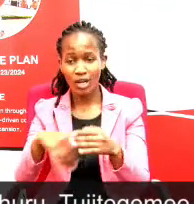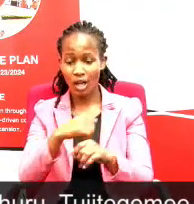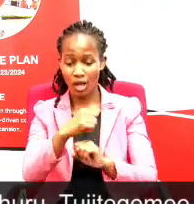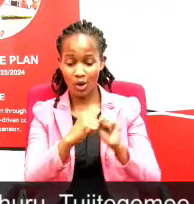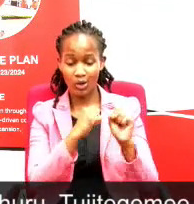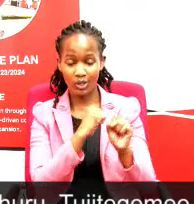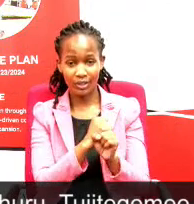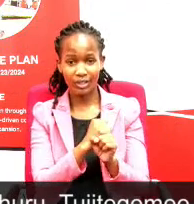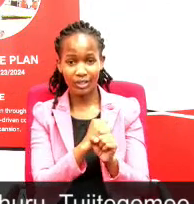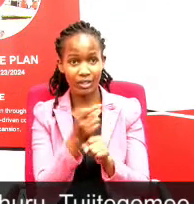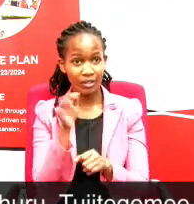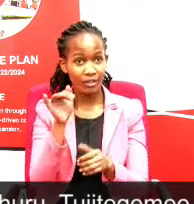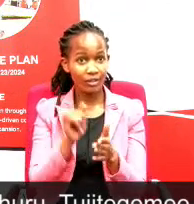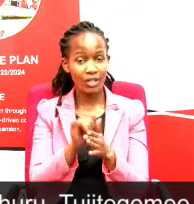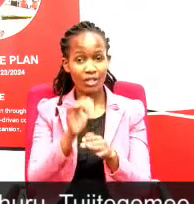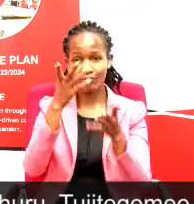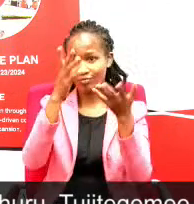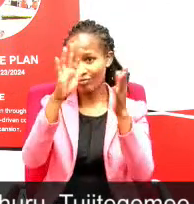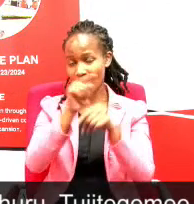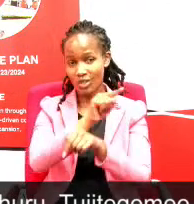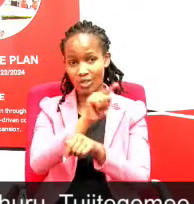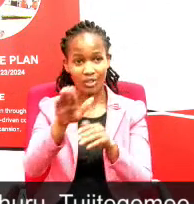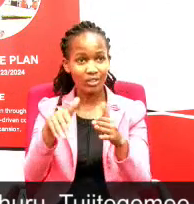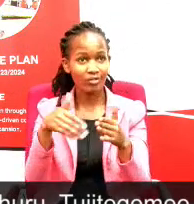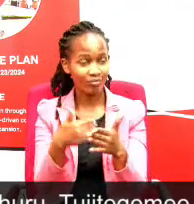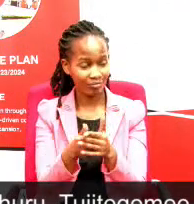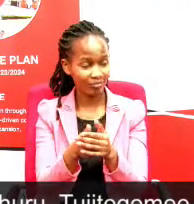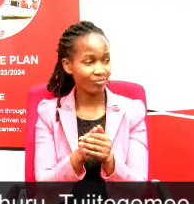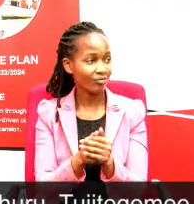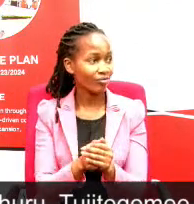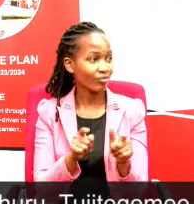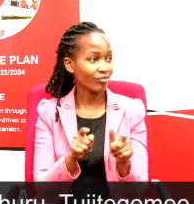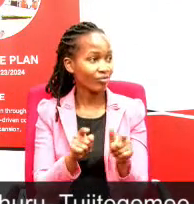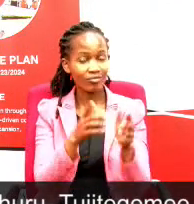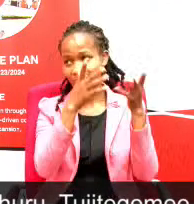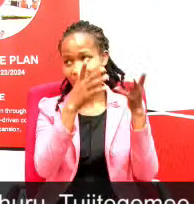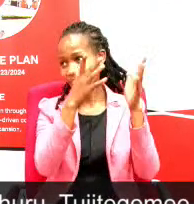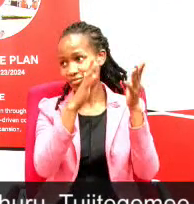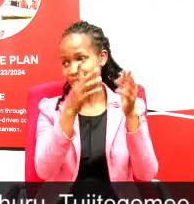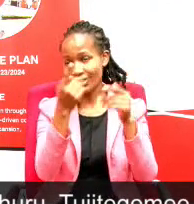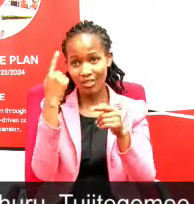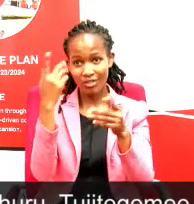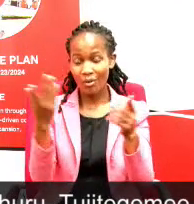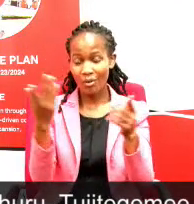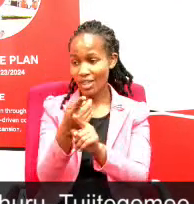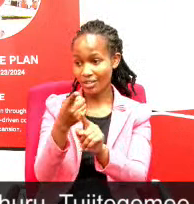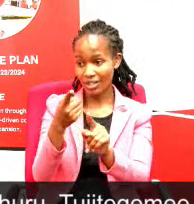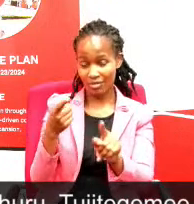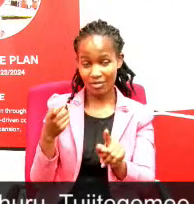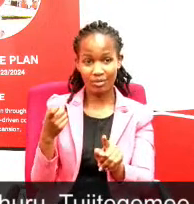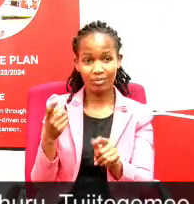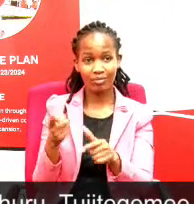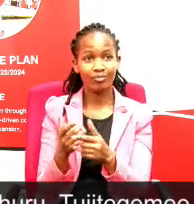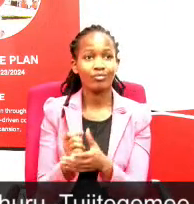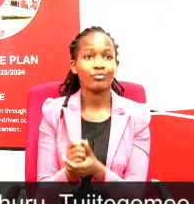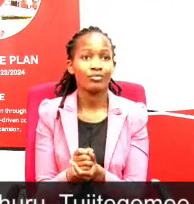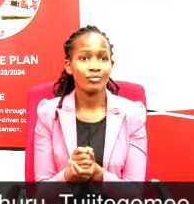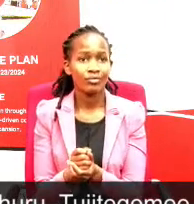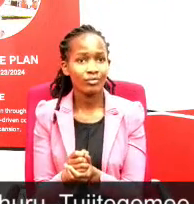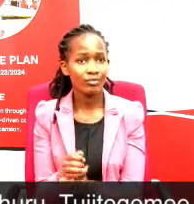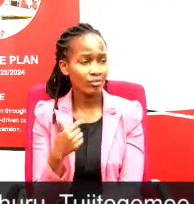So for that, kudos to you, and perhaps a hand of applause for how far they've come so far.